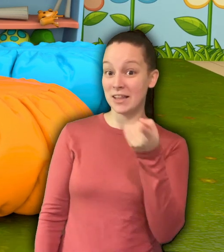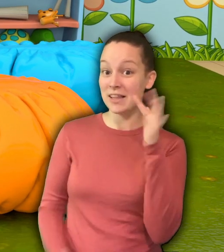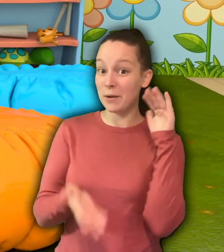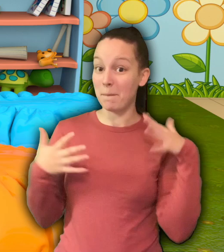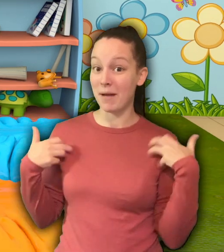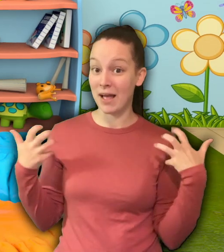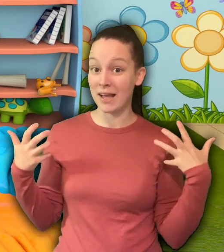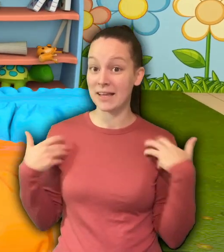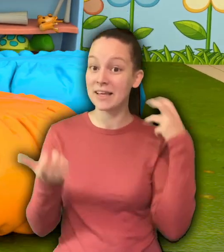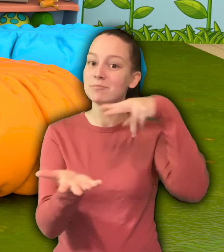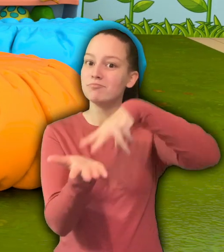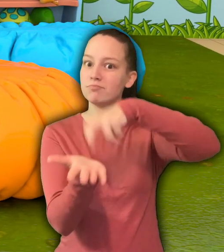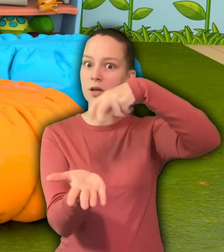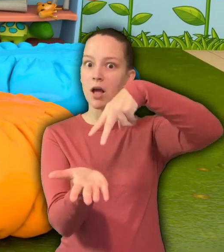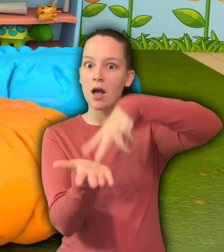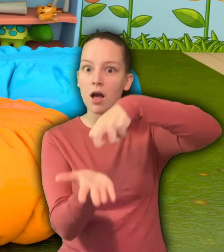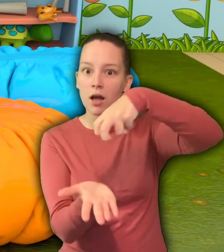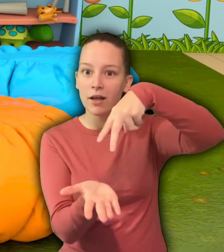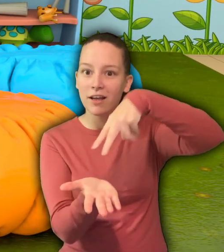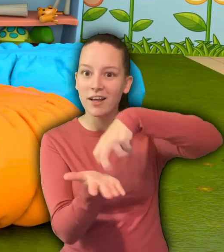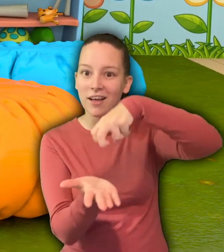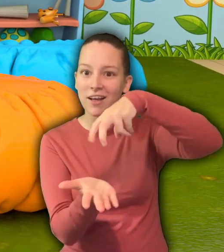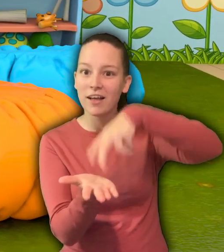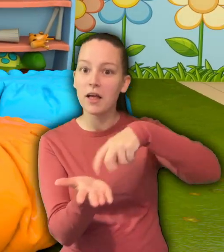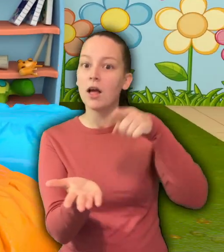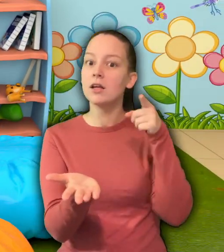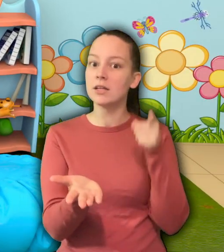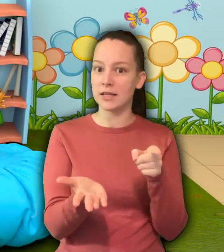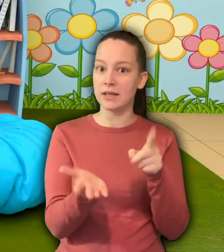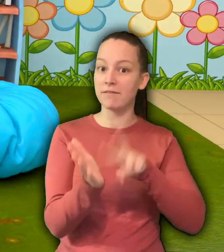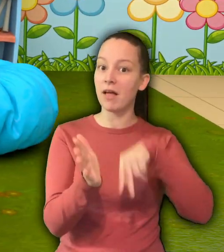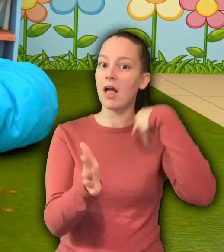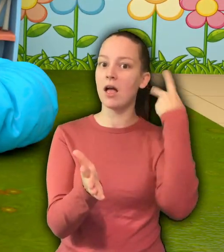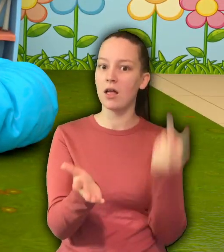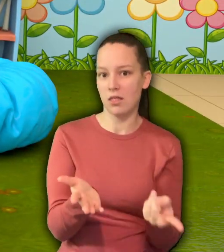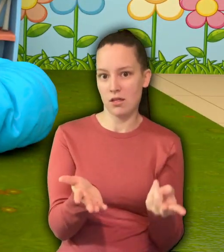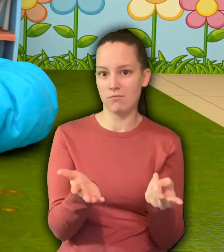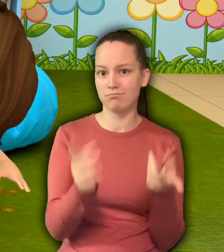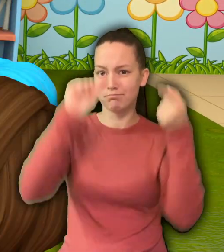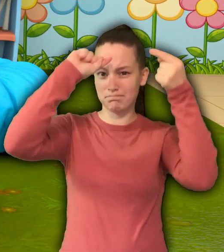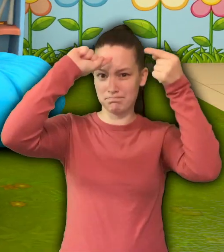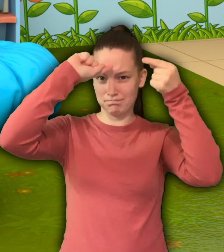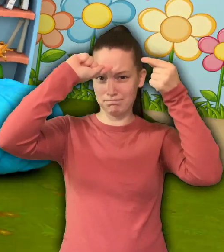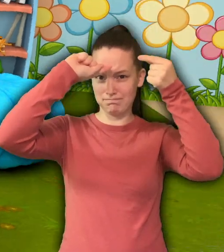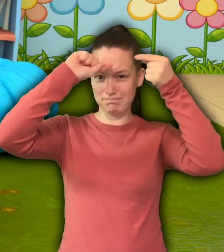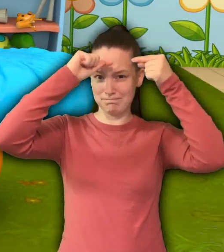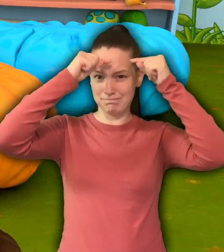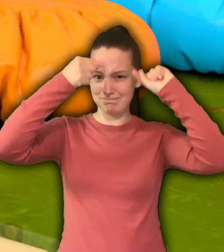One little monkey jumping on the bed. He fell